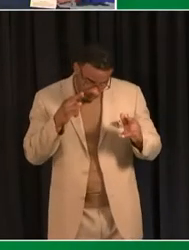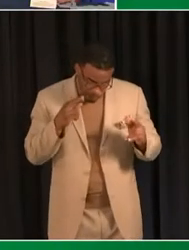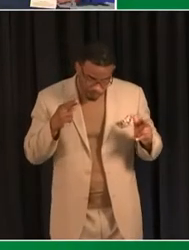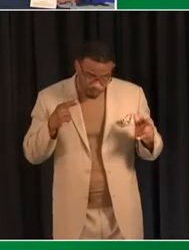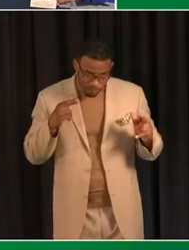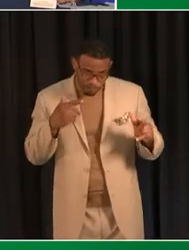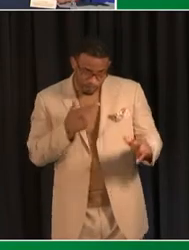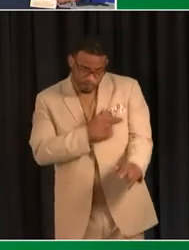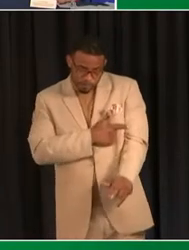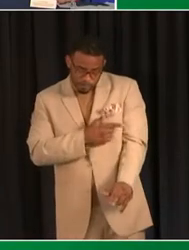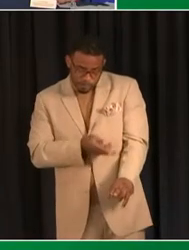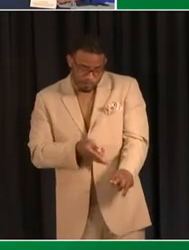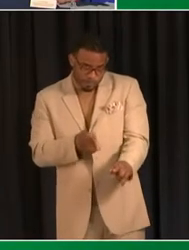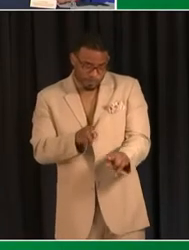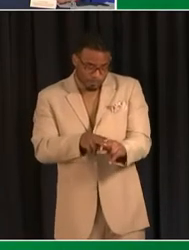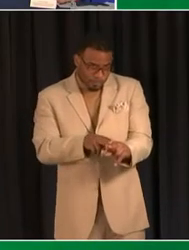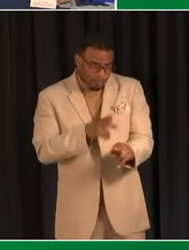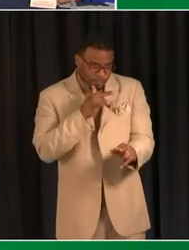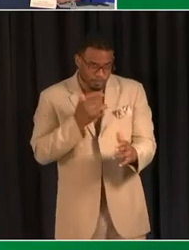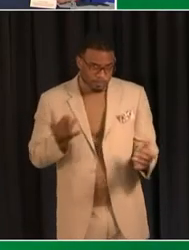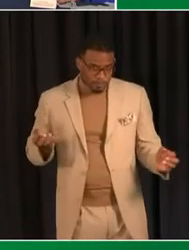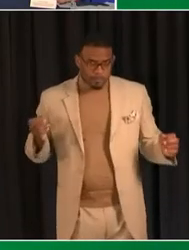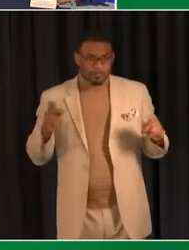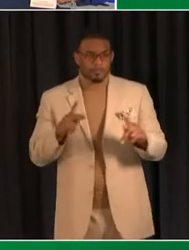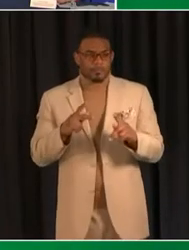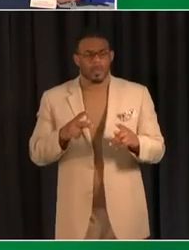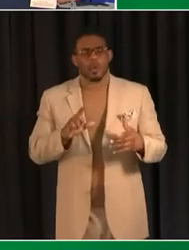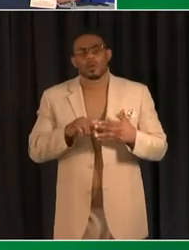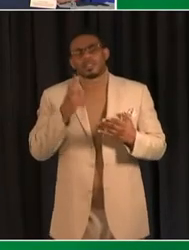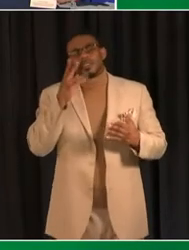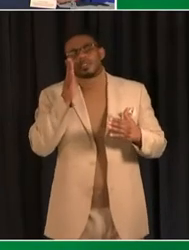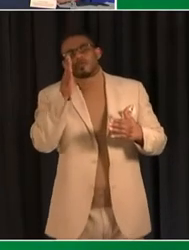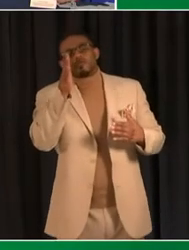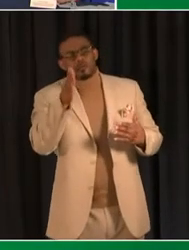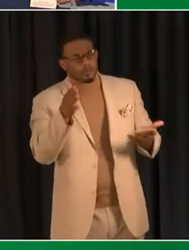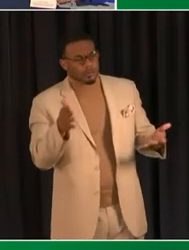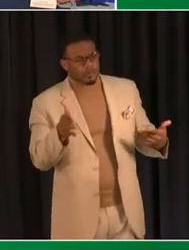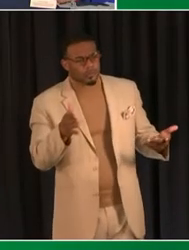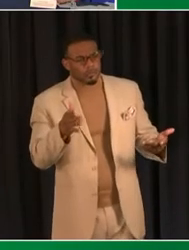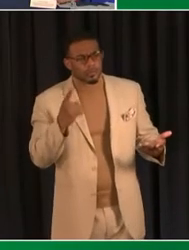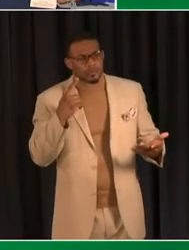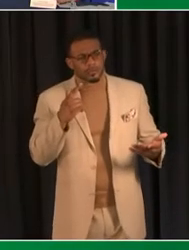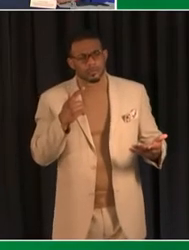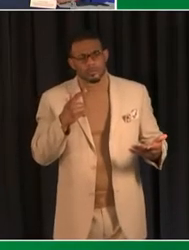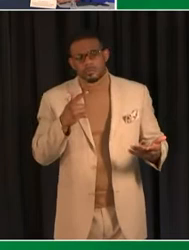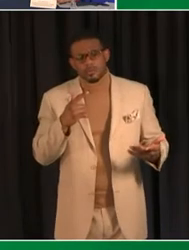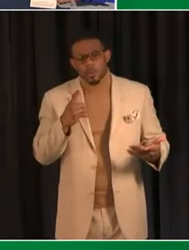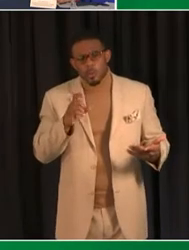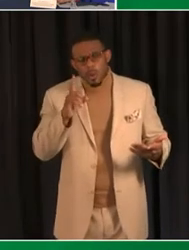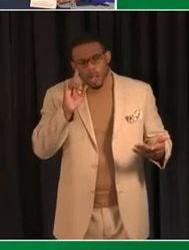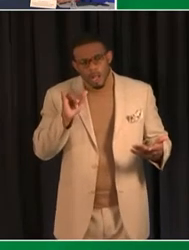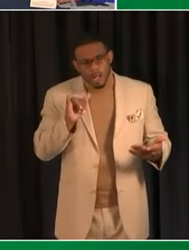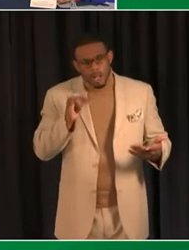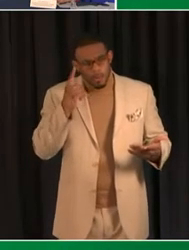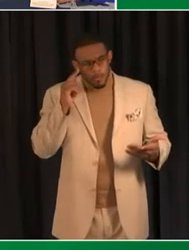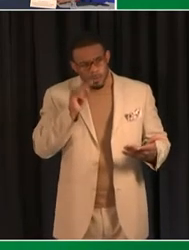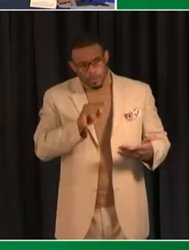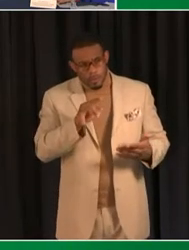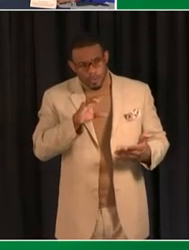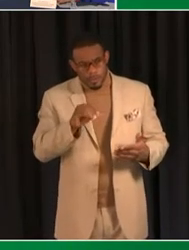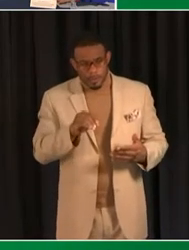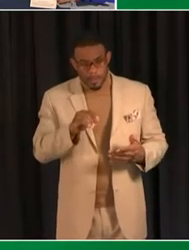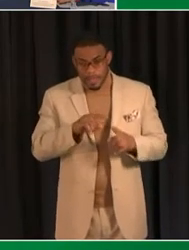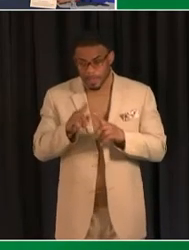hope with vaccinations increasing that we'll come out of the pandemic. What do you see as Workshoe's place in kind of the future of